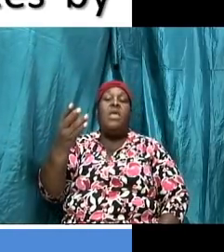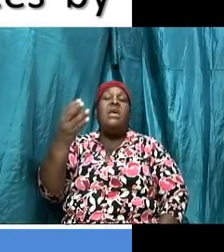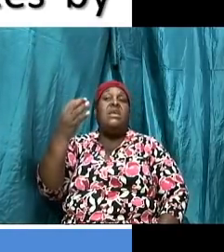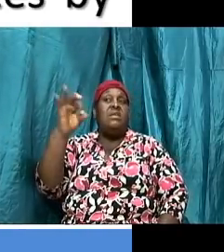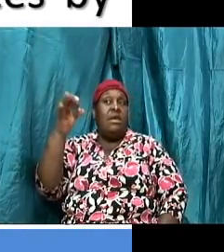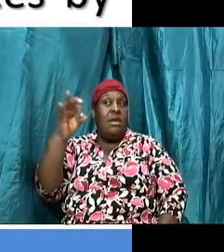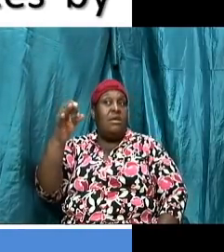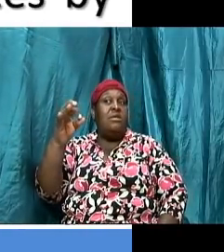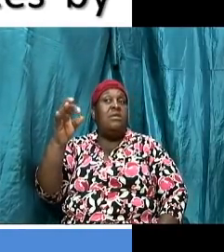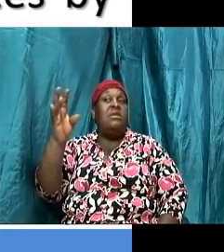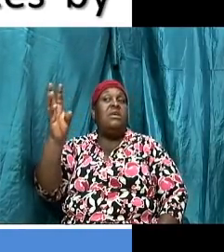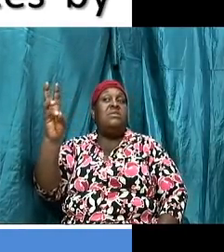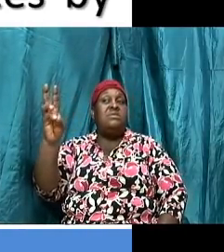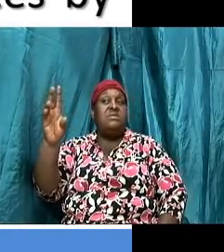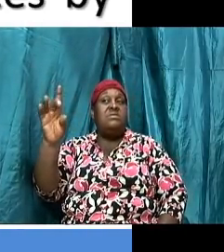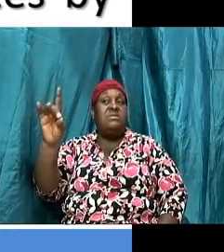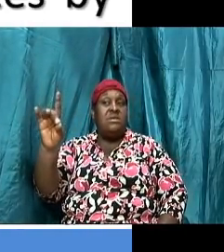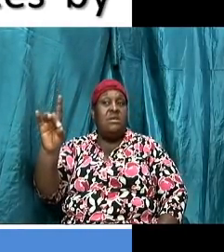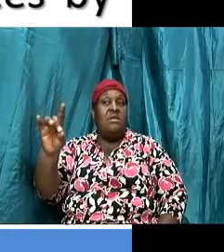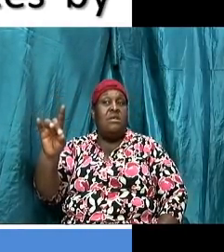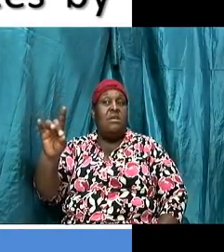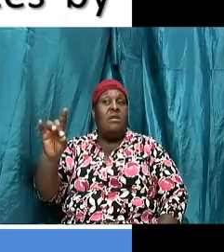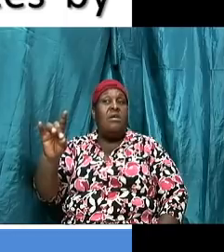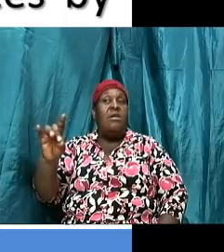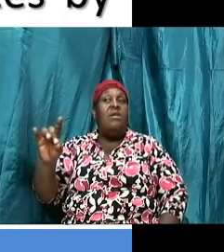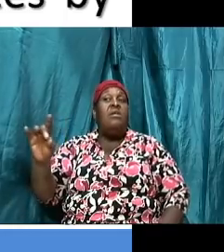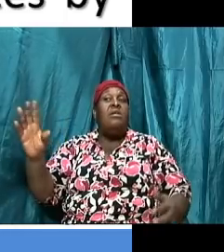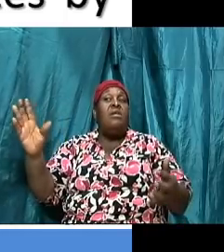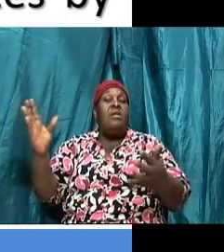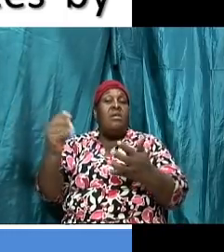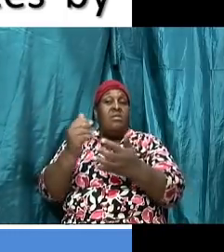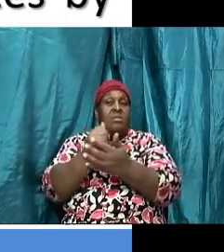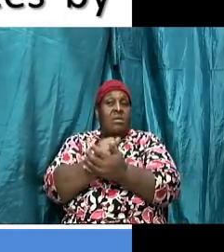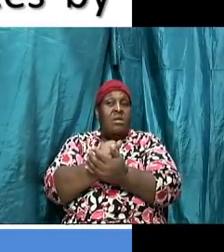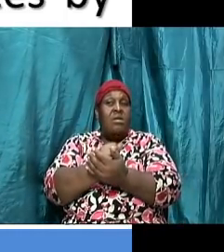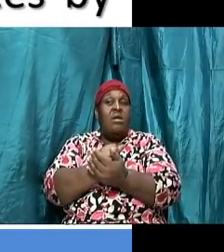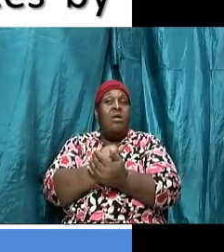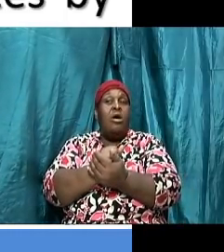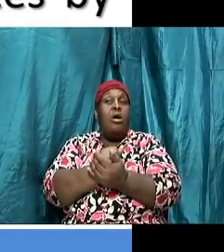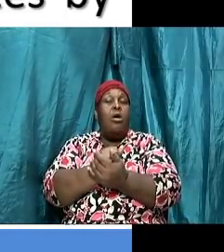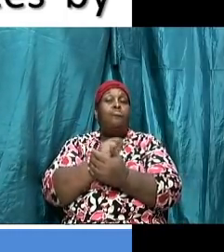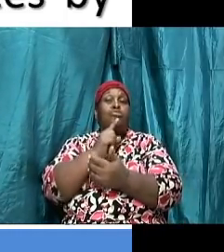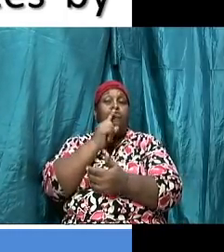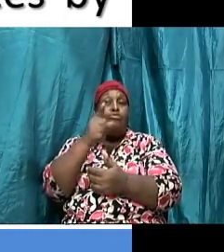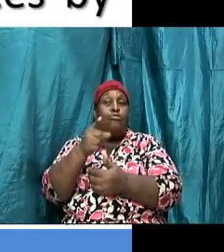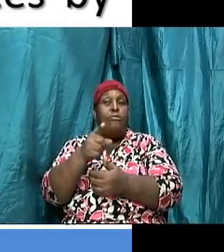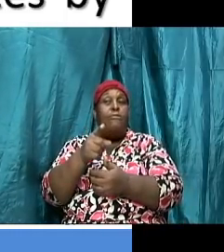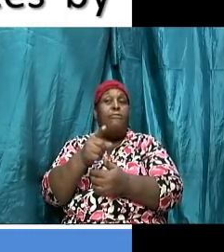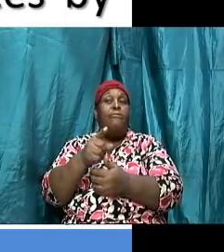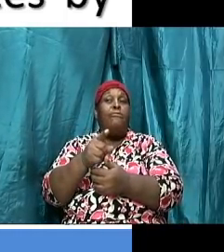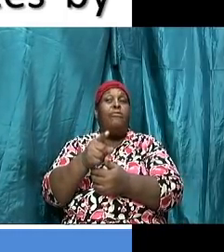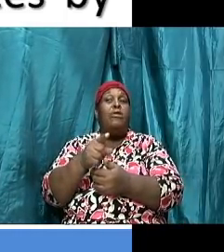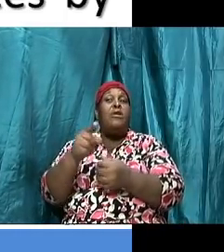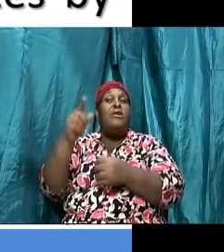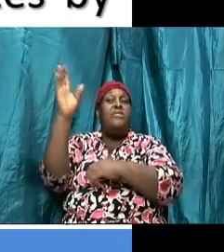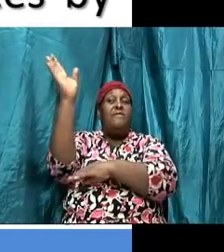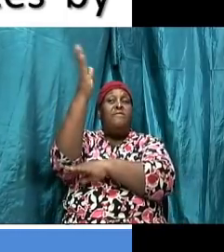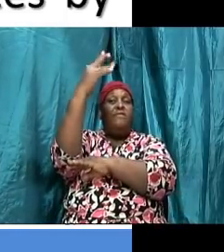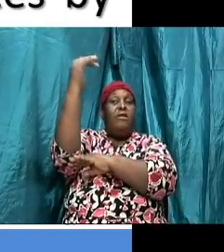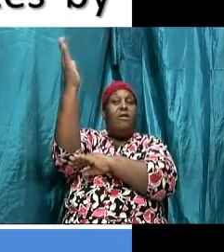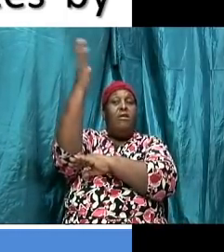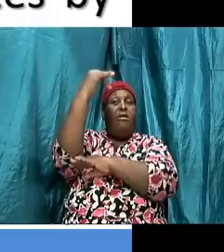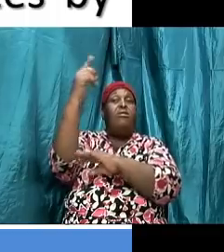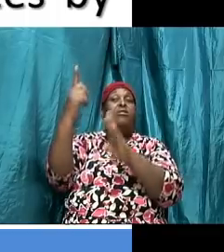1968, Congress approved, and I saw this today on the internet, Congress approved the federal flag desecration